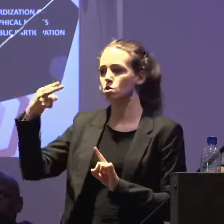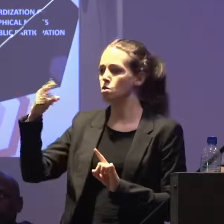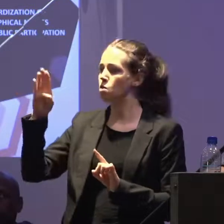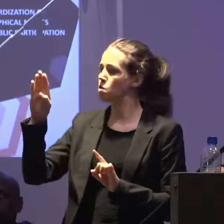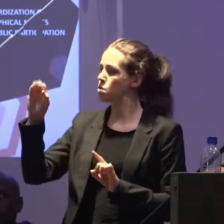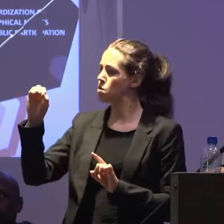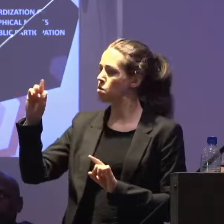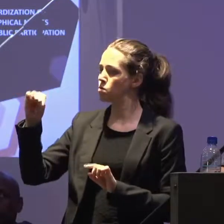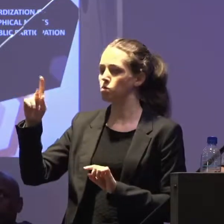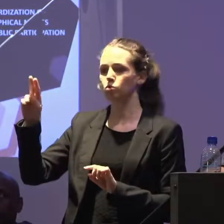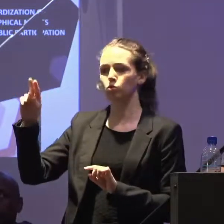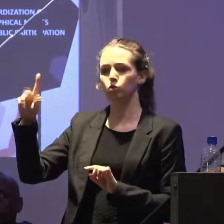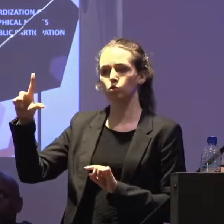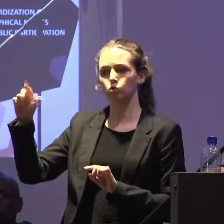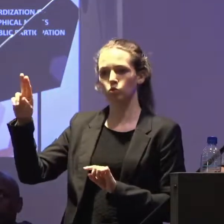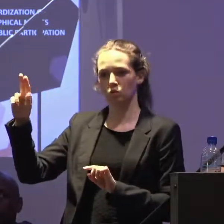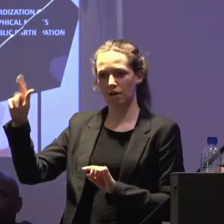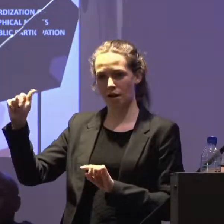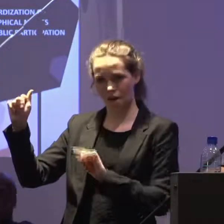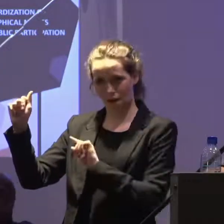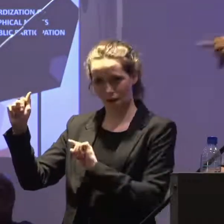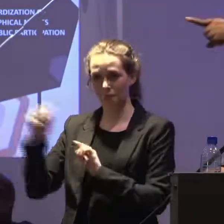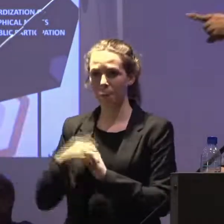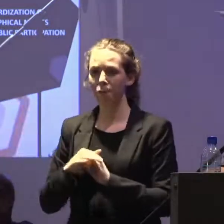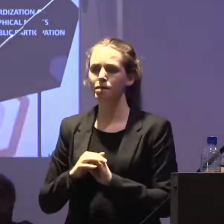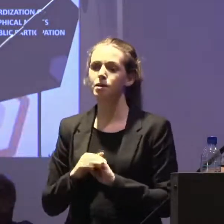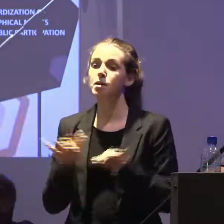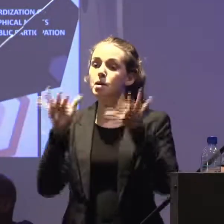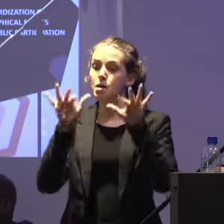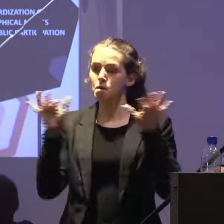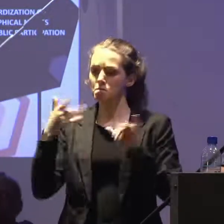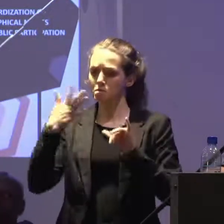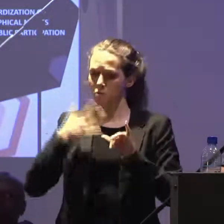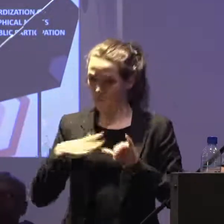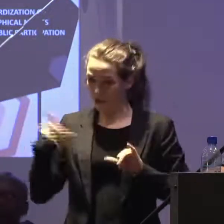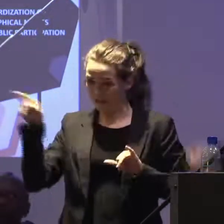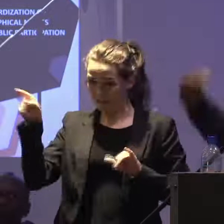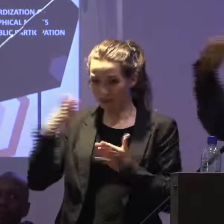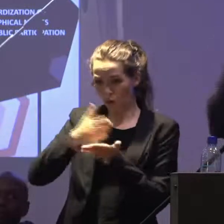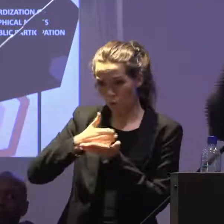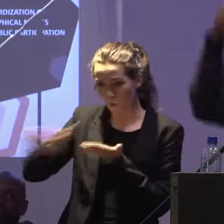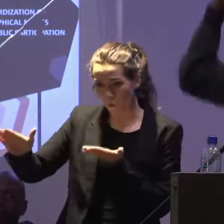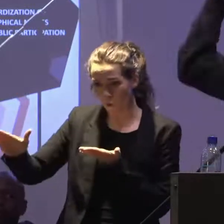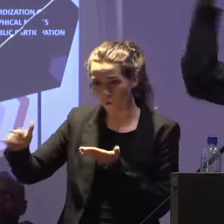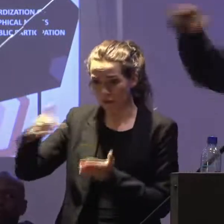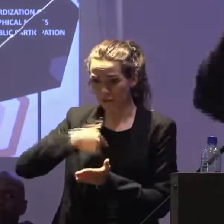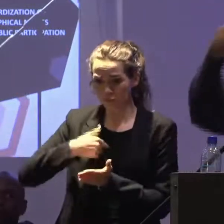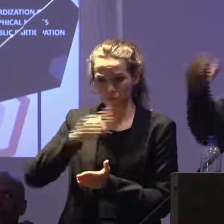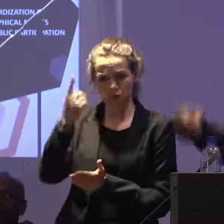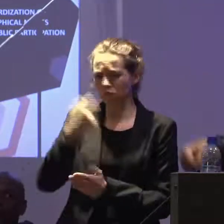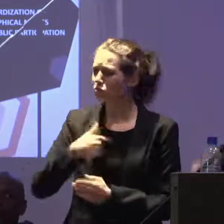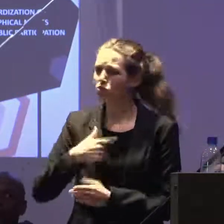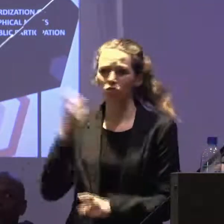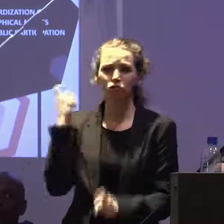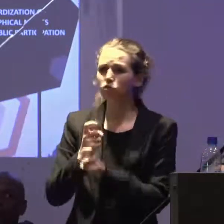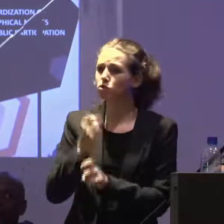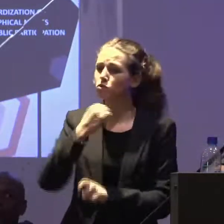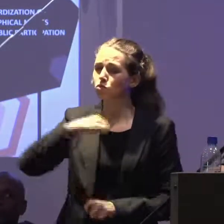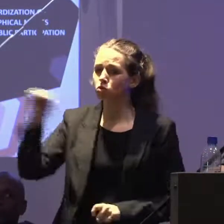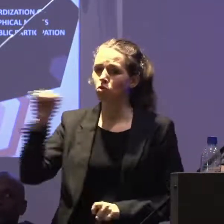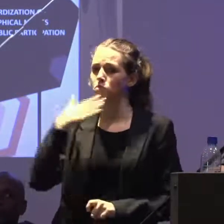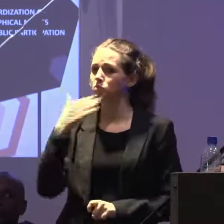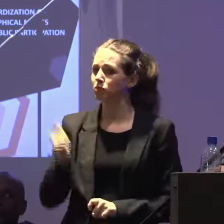But when people in Tshwane wanted to remove the statue of Paul Kruger, I was the first to say, no, don't remove the